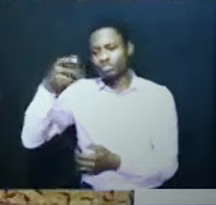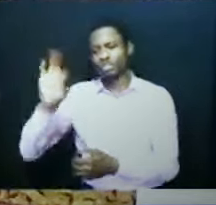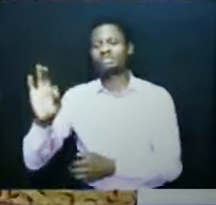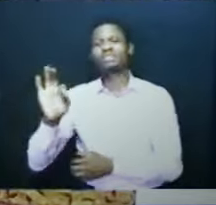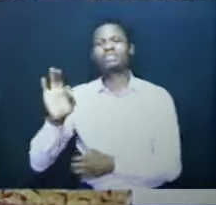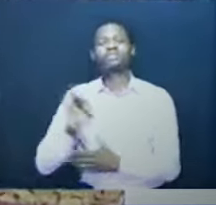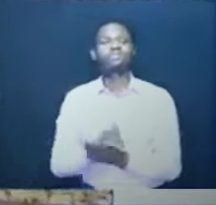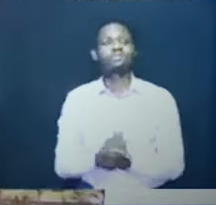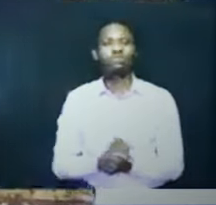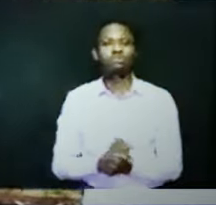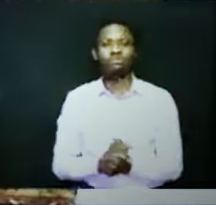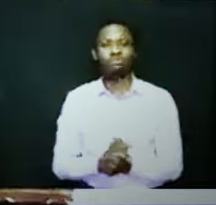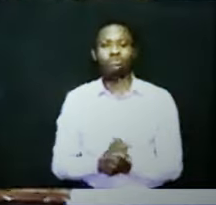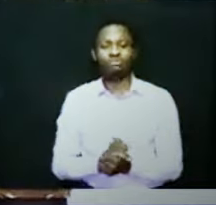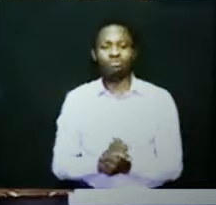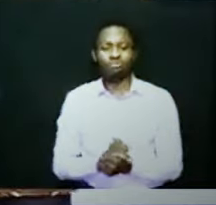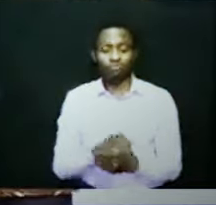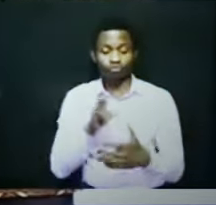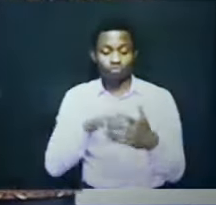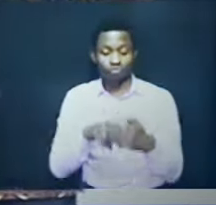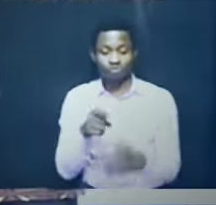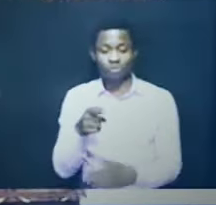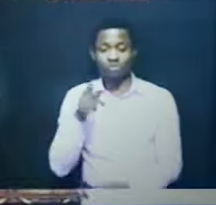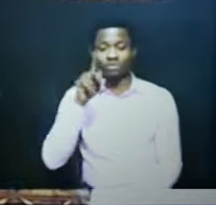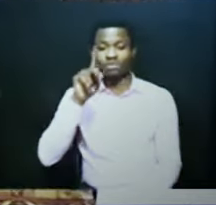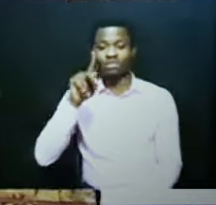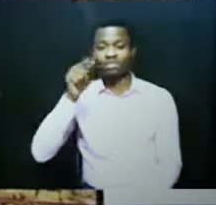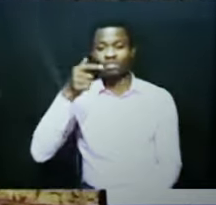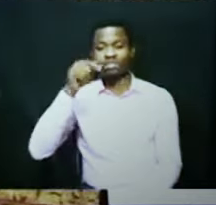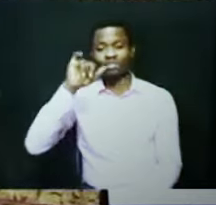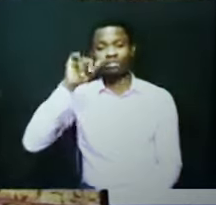22:29. We'll pick it from the King James Version.